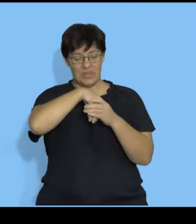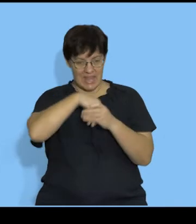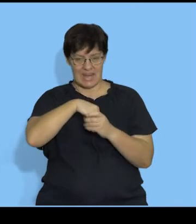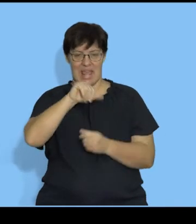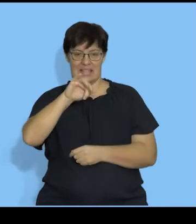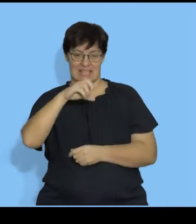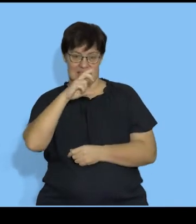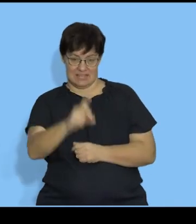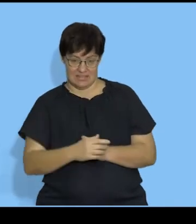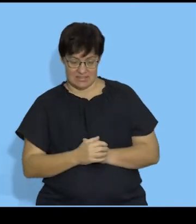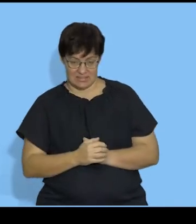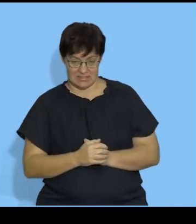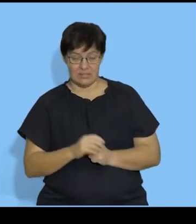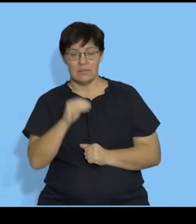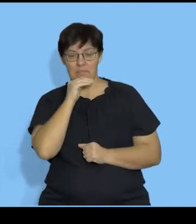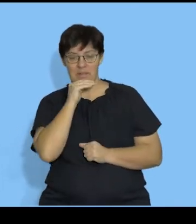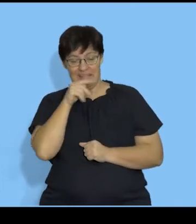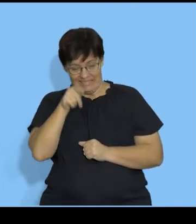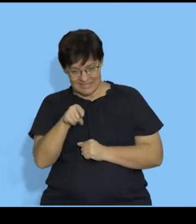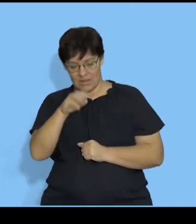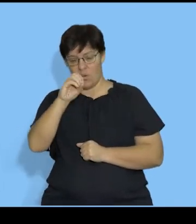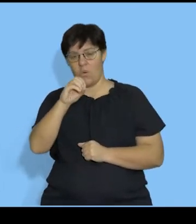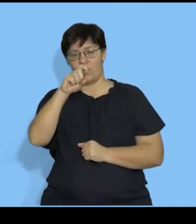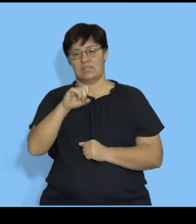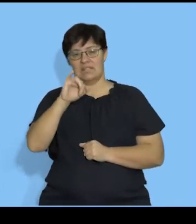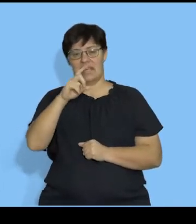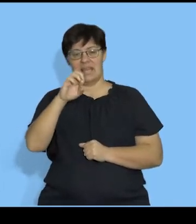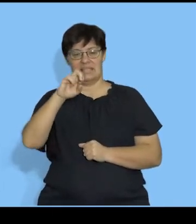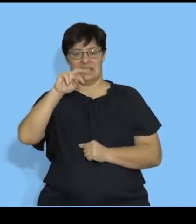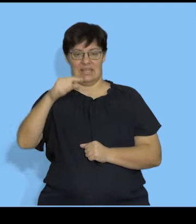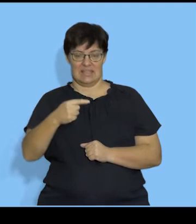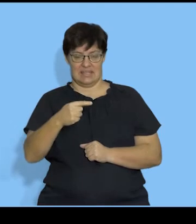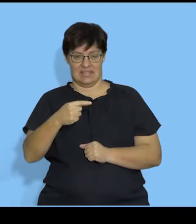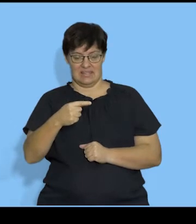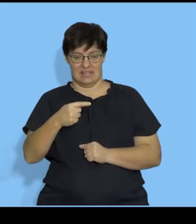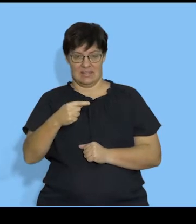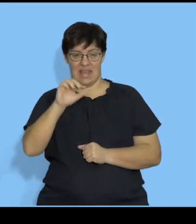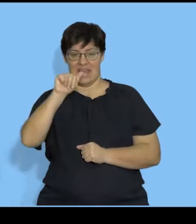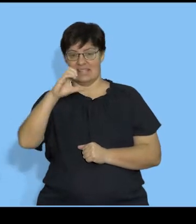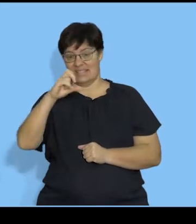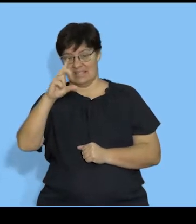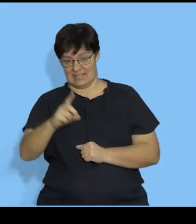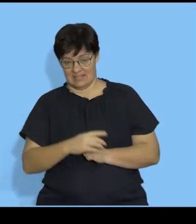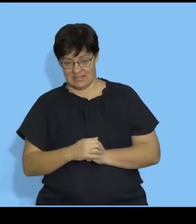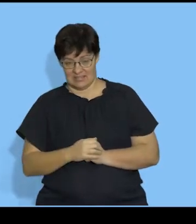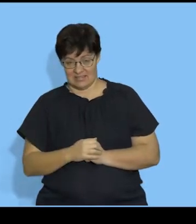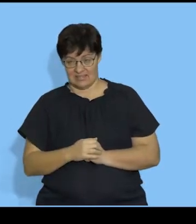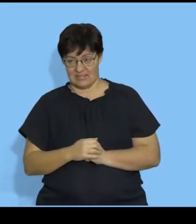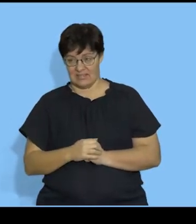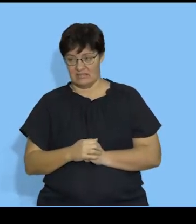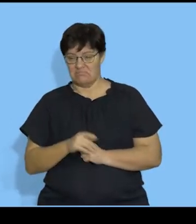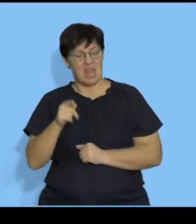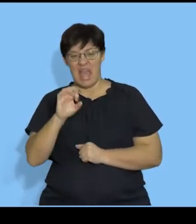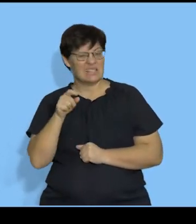So this is our oxidizing agent, okay? So the oxidizing agent here is not the acid,